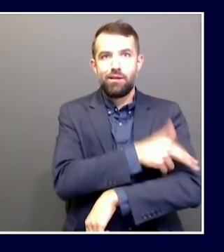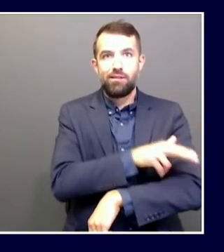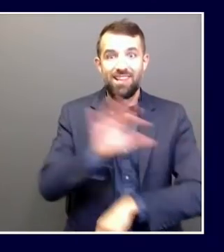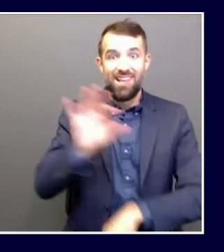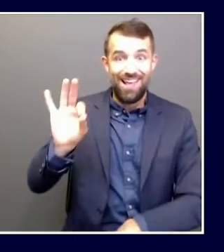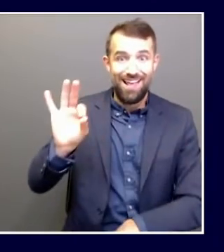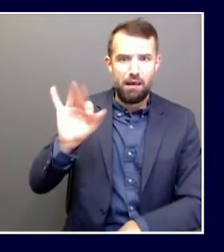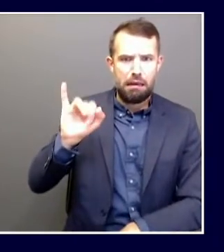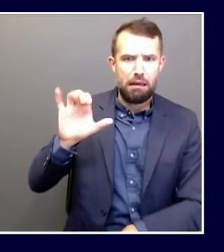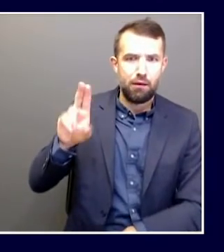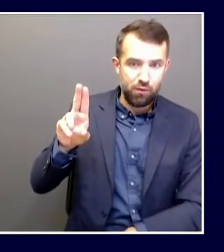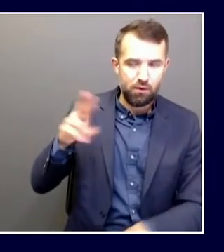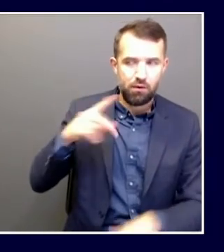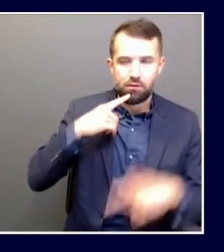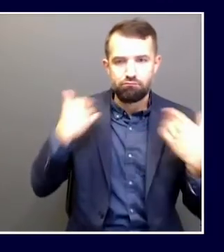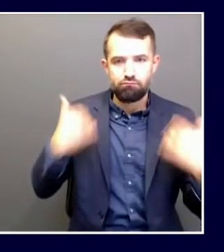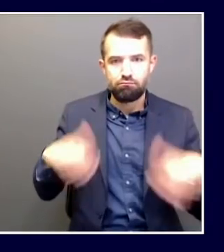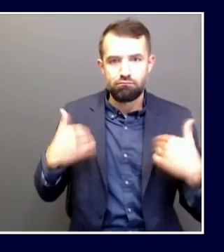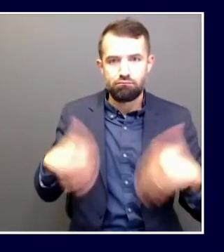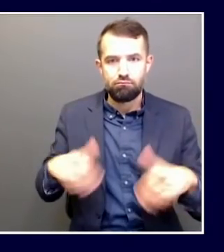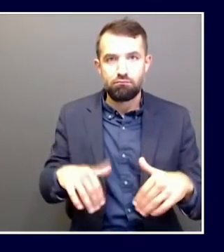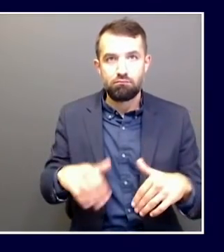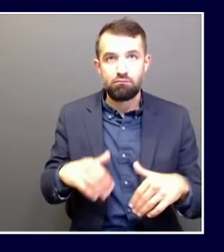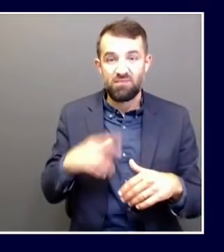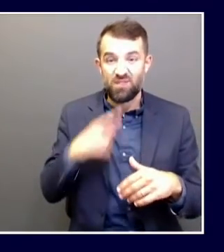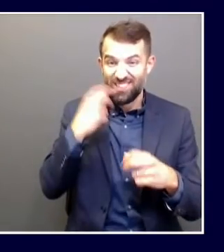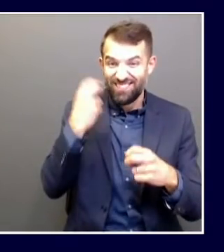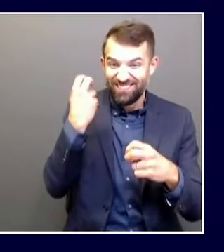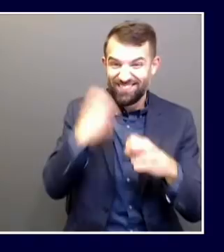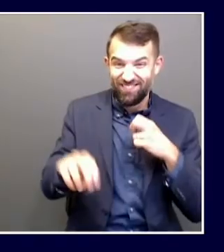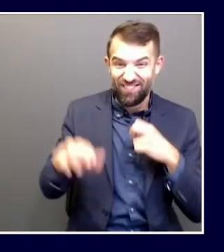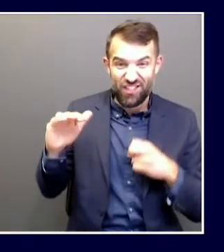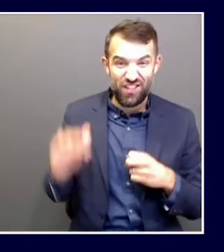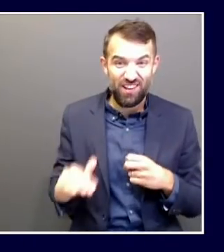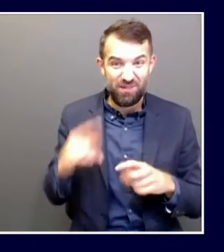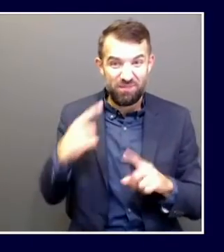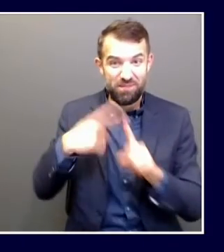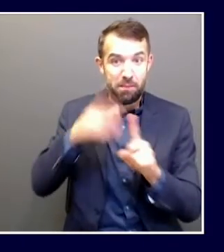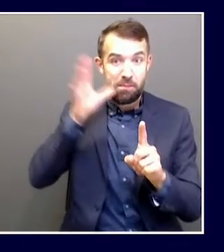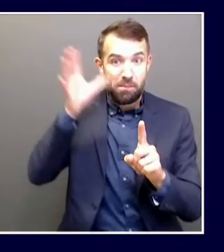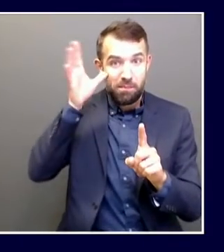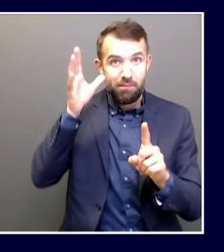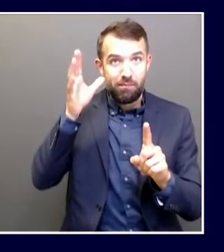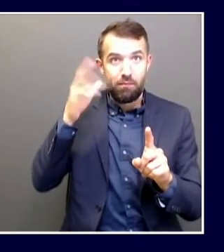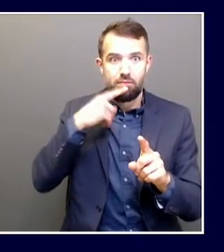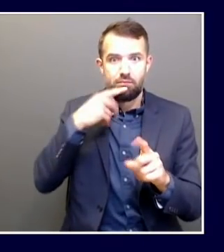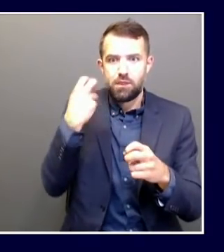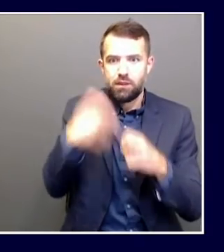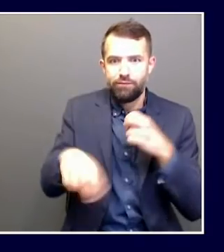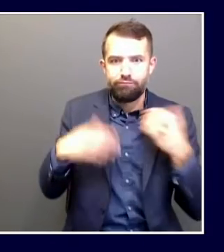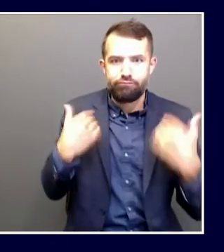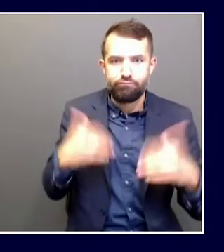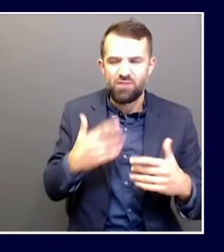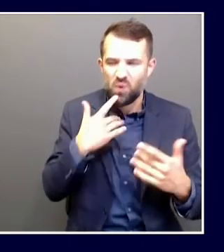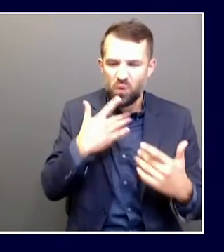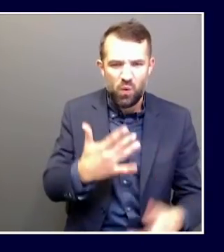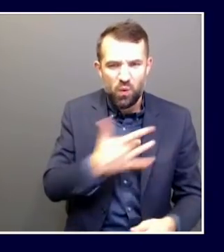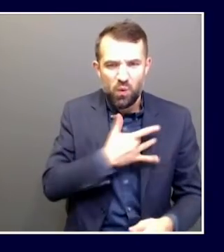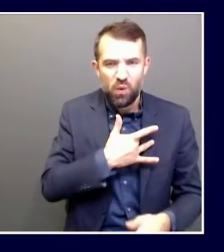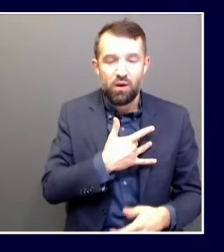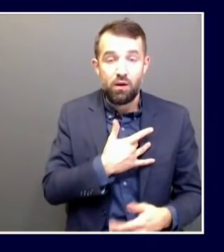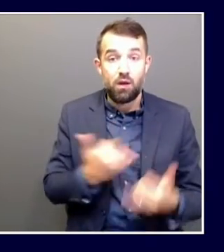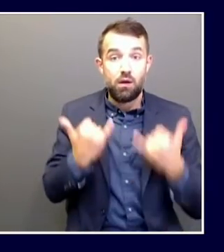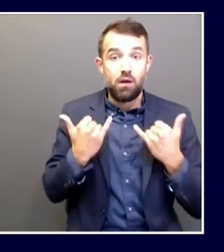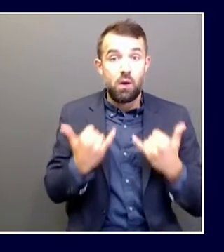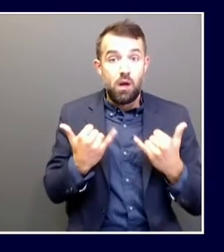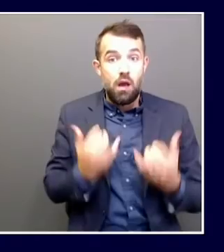as difficult for a child and their parents as you can imagine. But right now, in terms of the availability of ICU